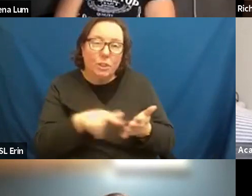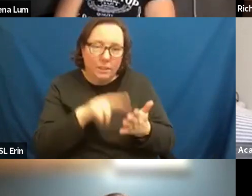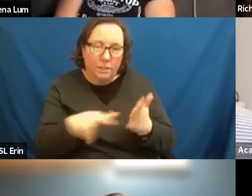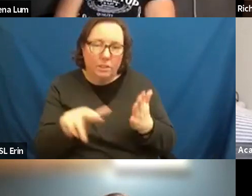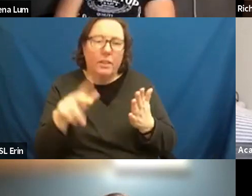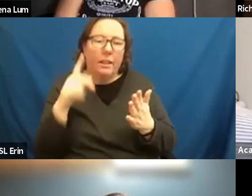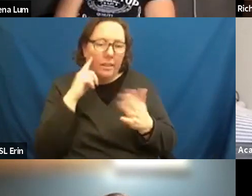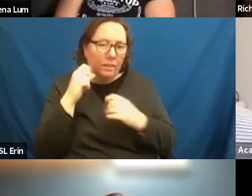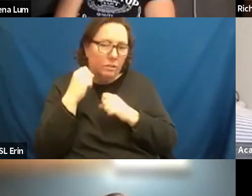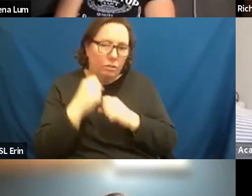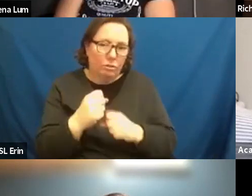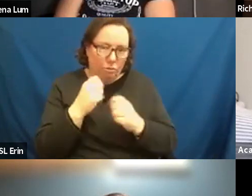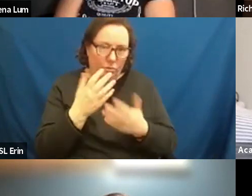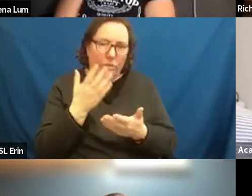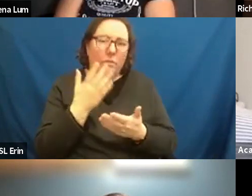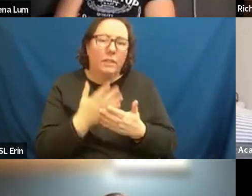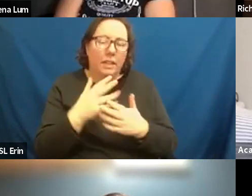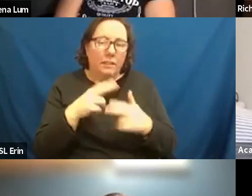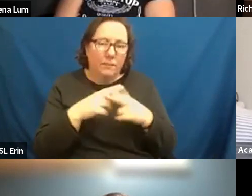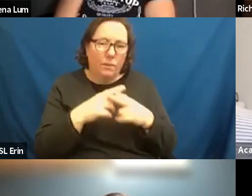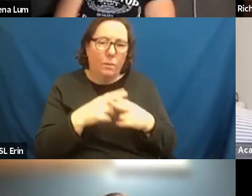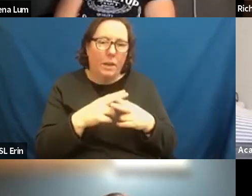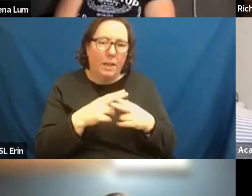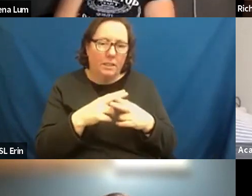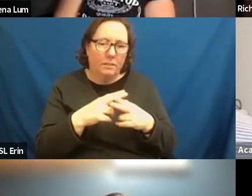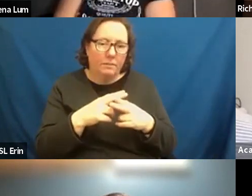a strong case for weighting